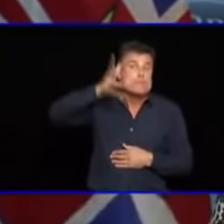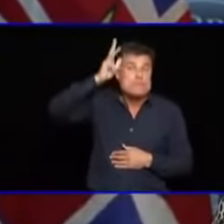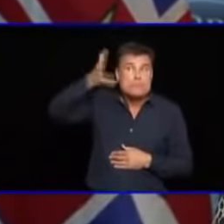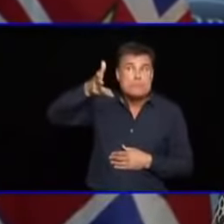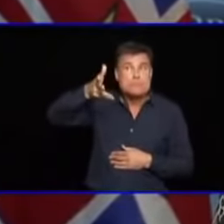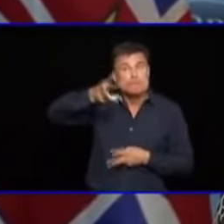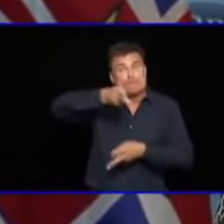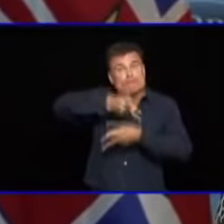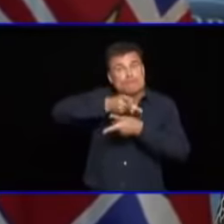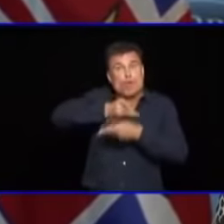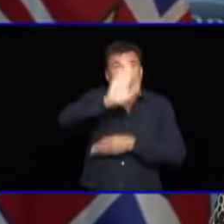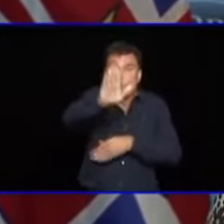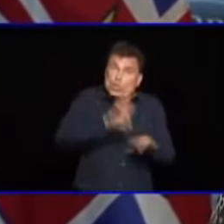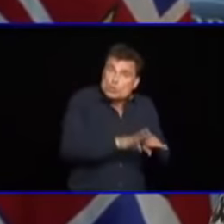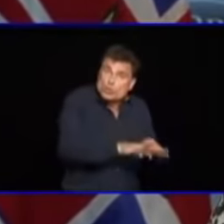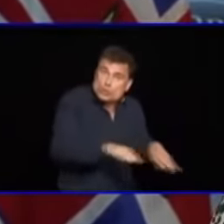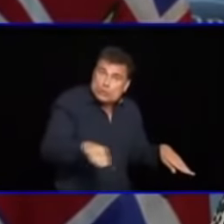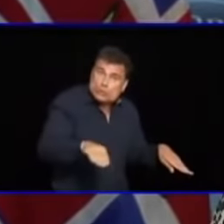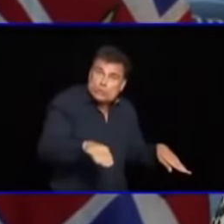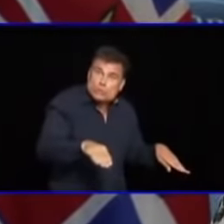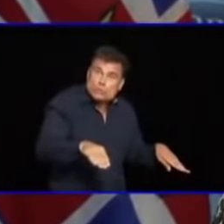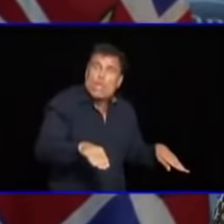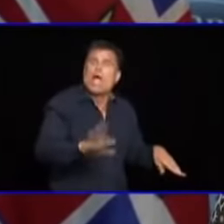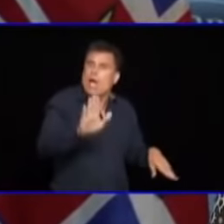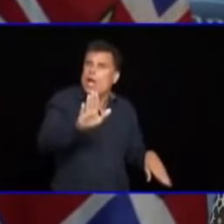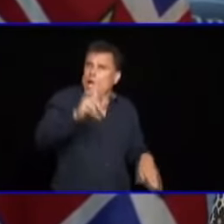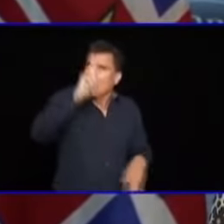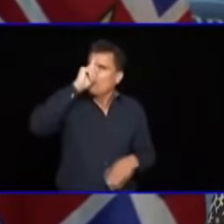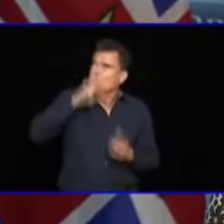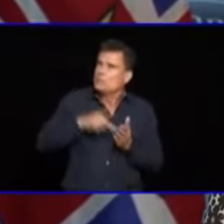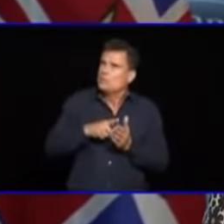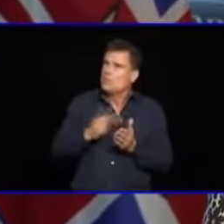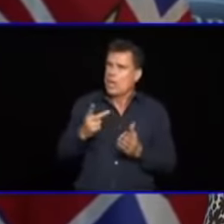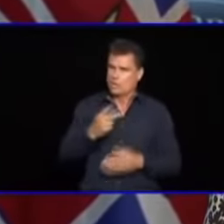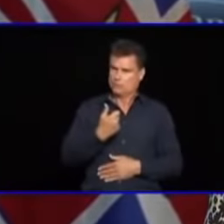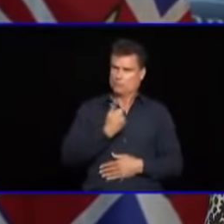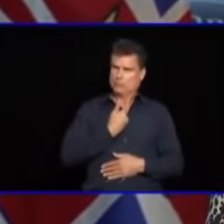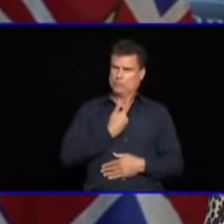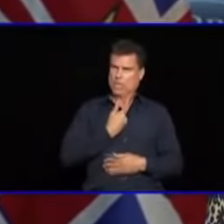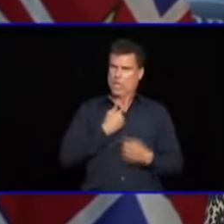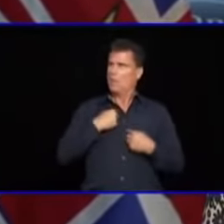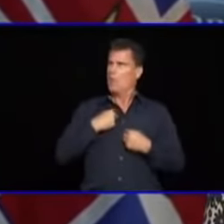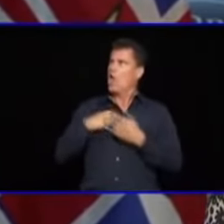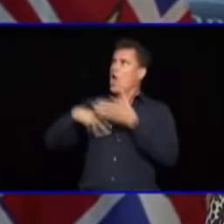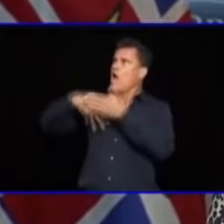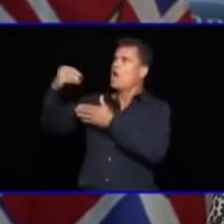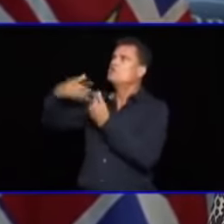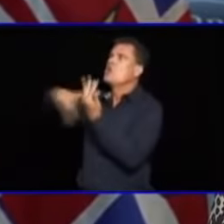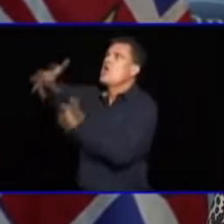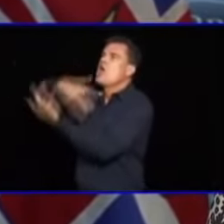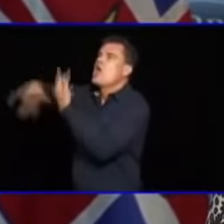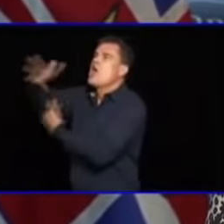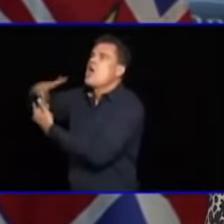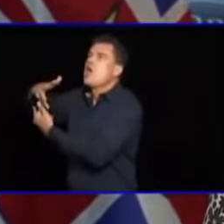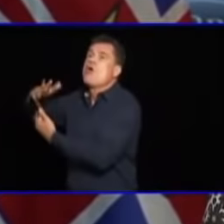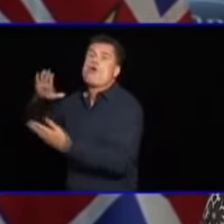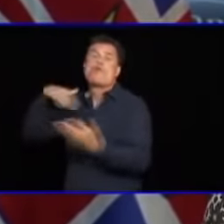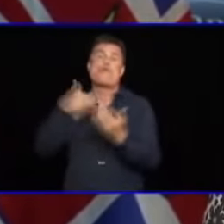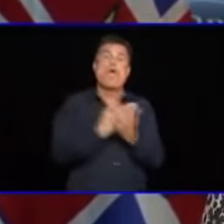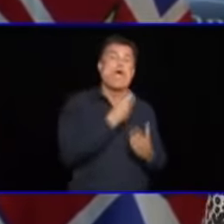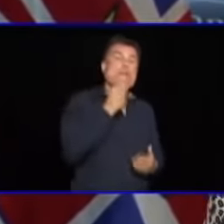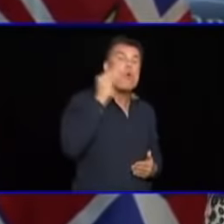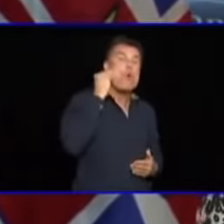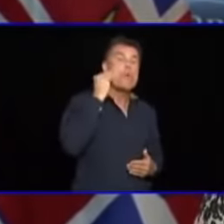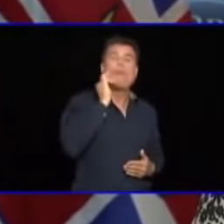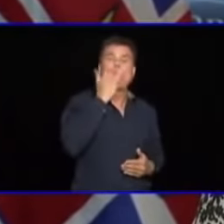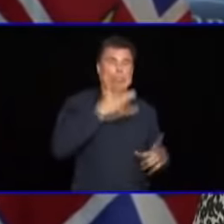external circles small. If you're starting university this fall, most of your classes will be online for now, but